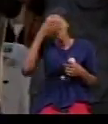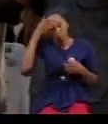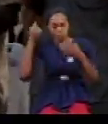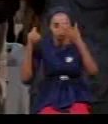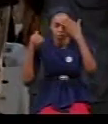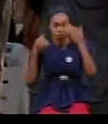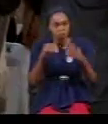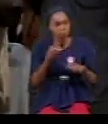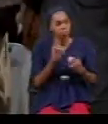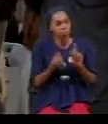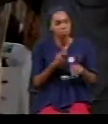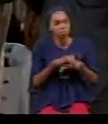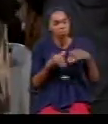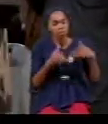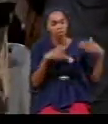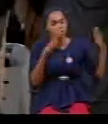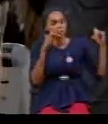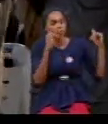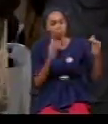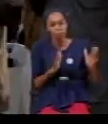enemy has